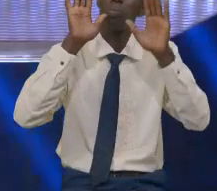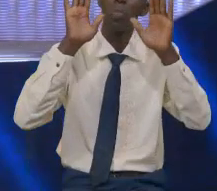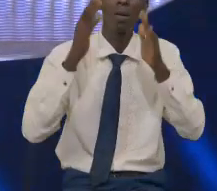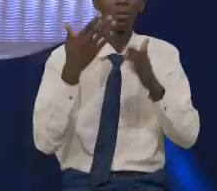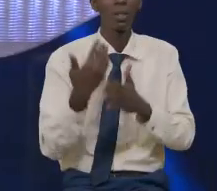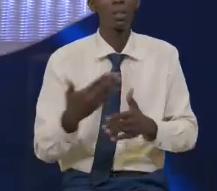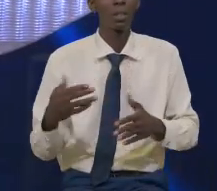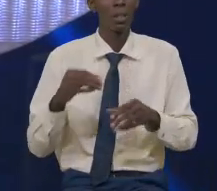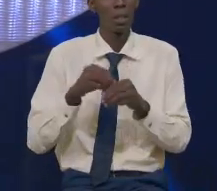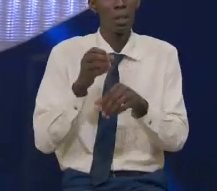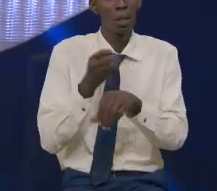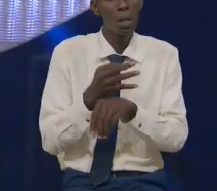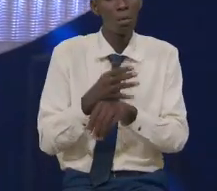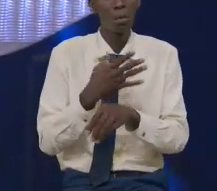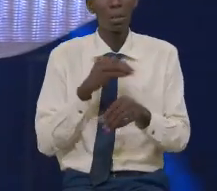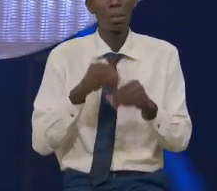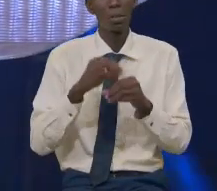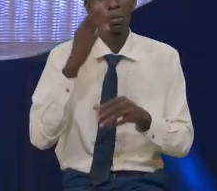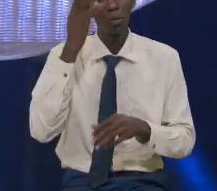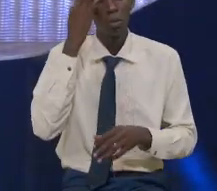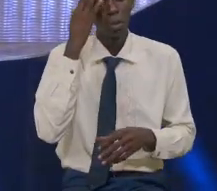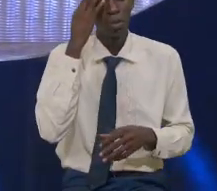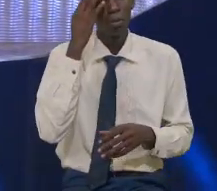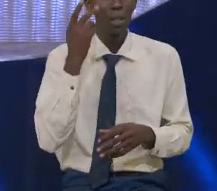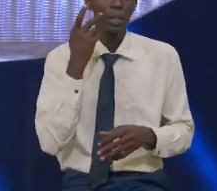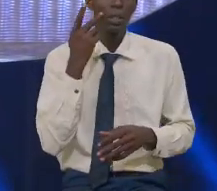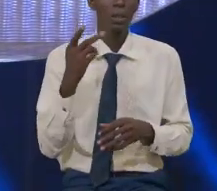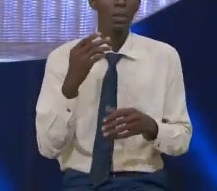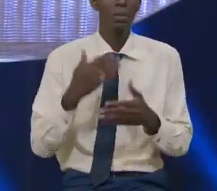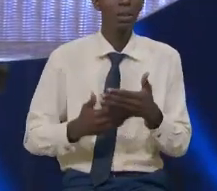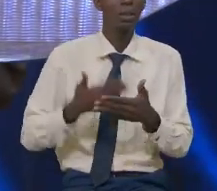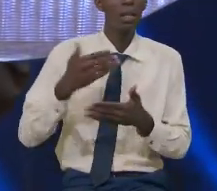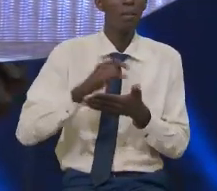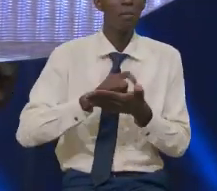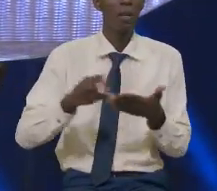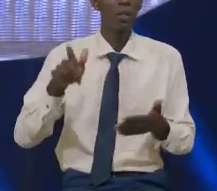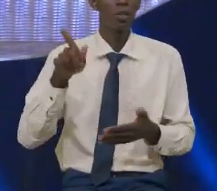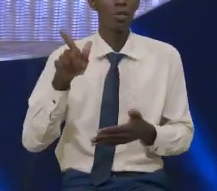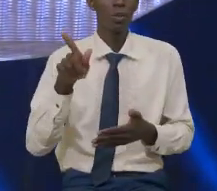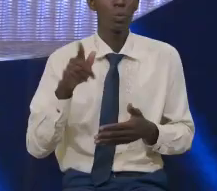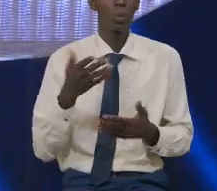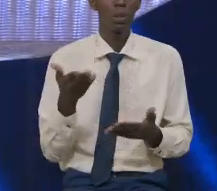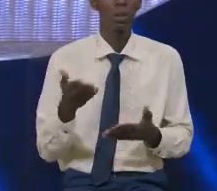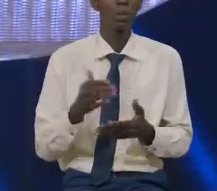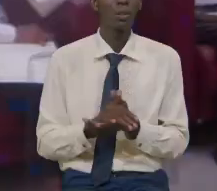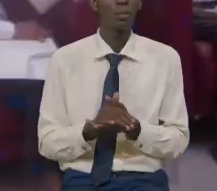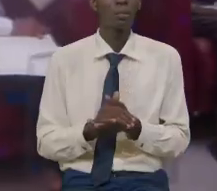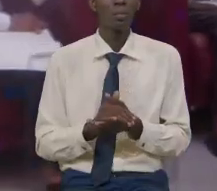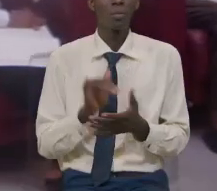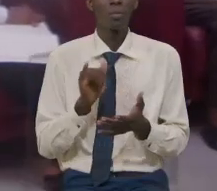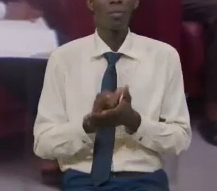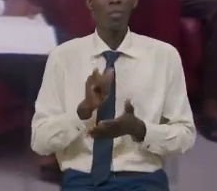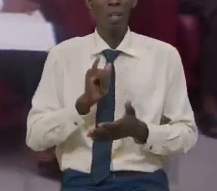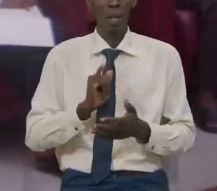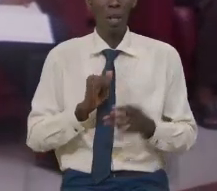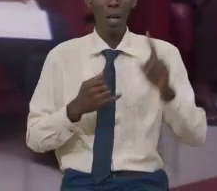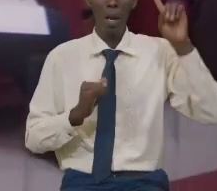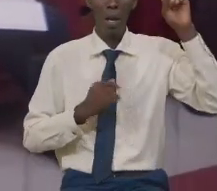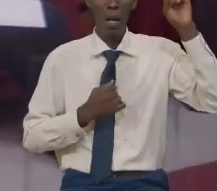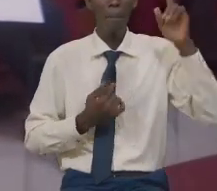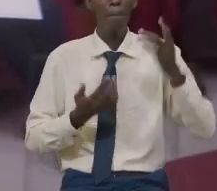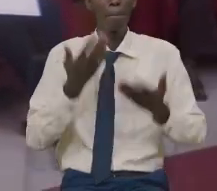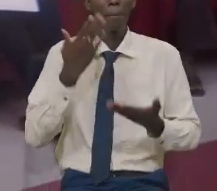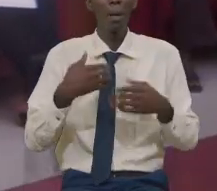in counsels and knowledge? Look at the next verse there, verse 21, that I might